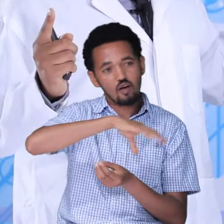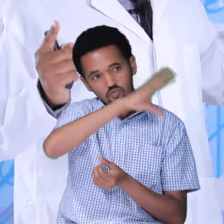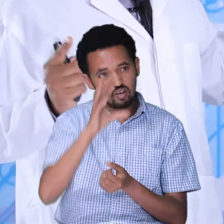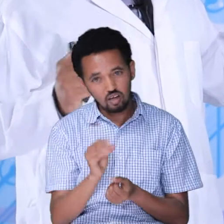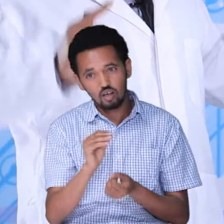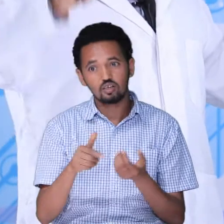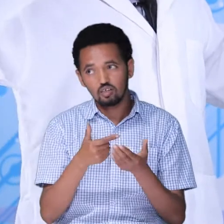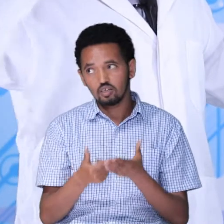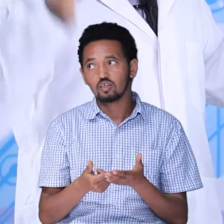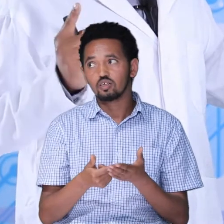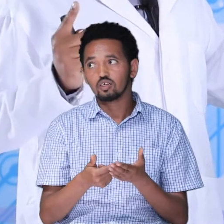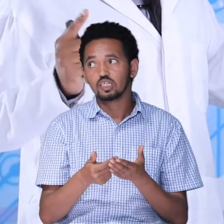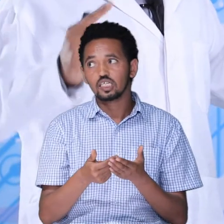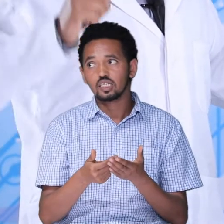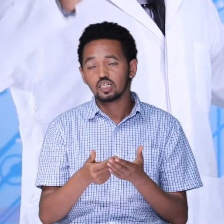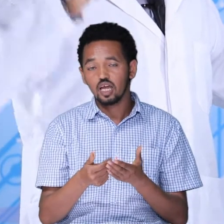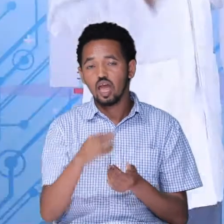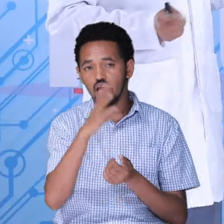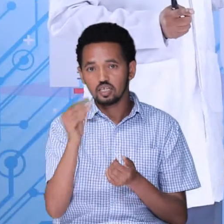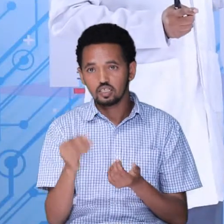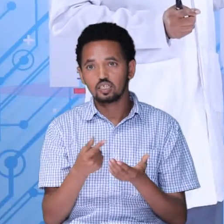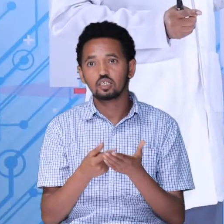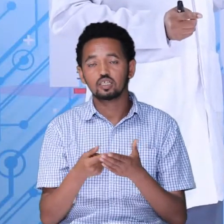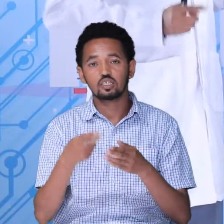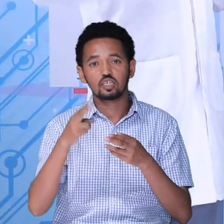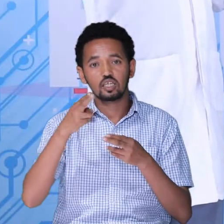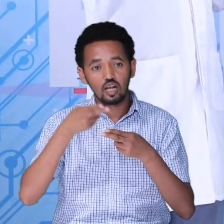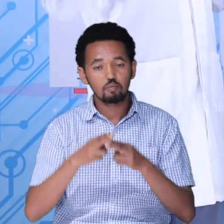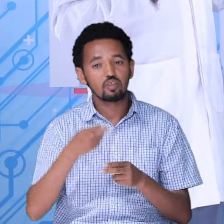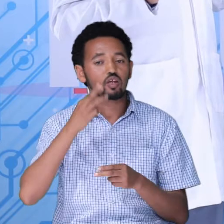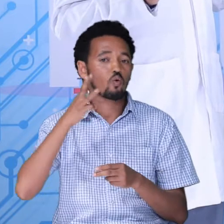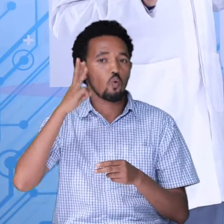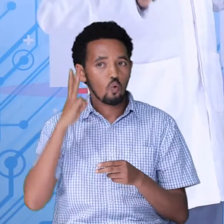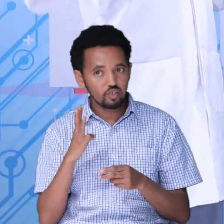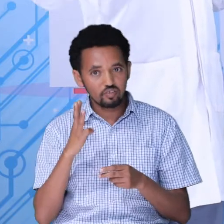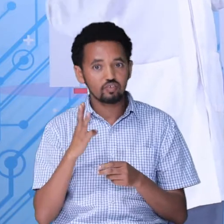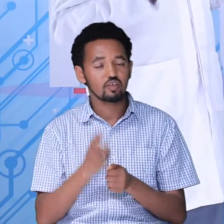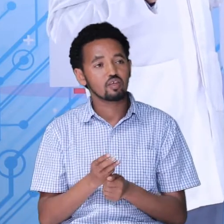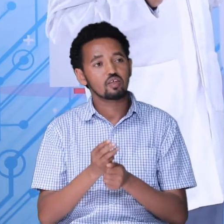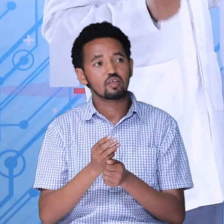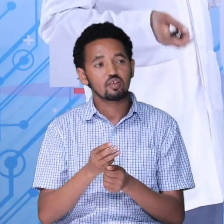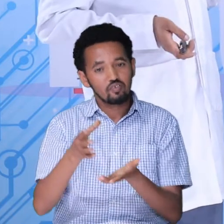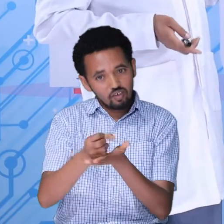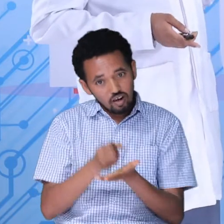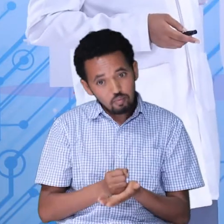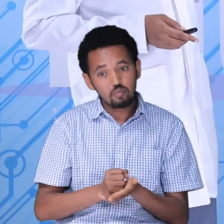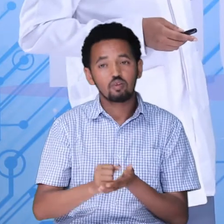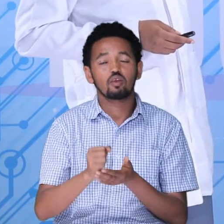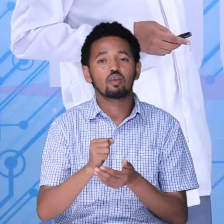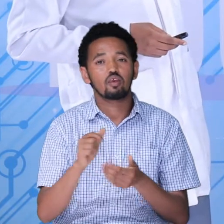poverty, unemployment, and crime. There was crime, unemployment,